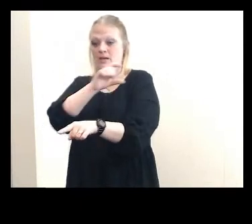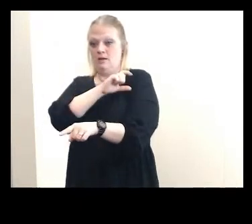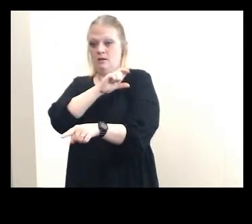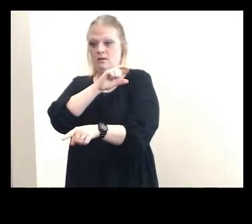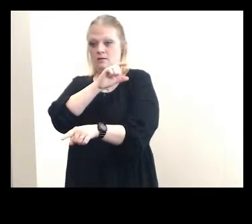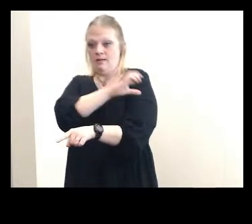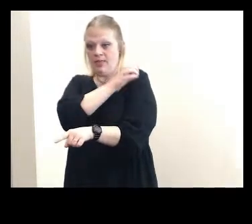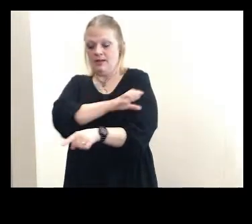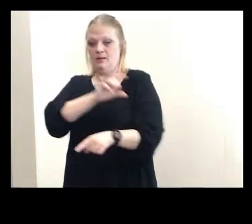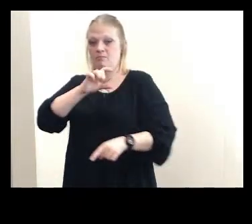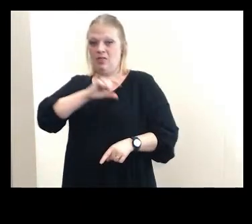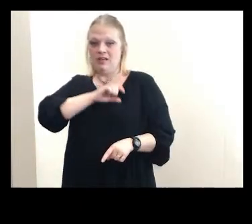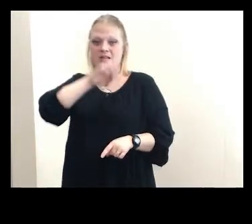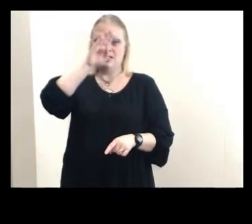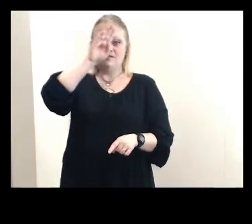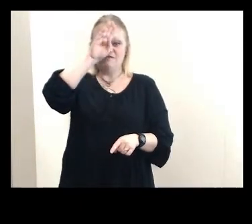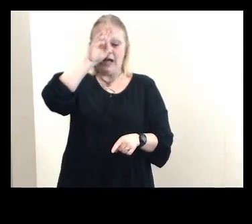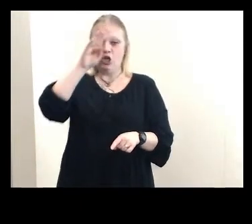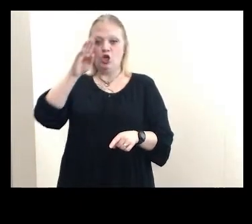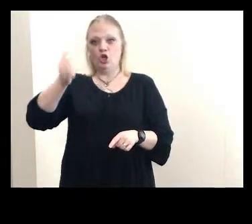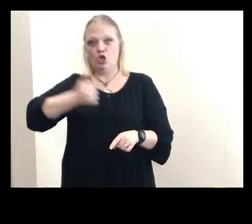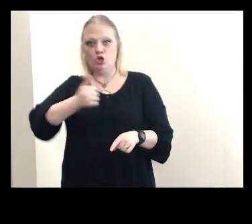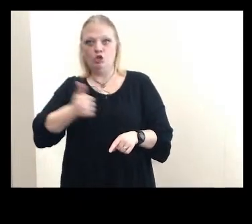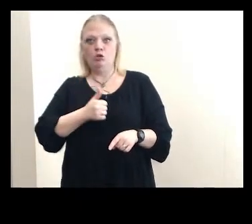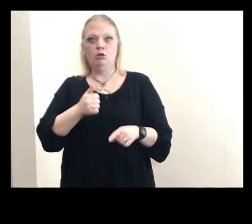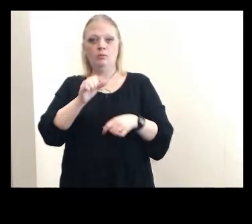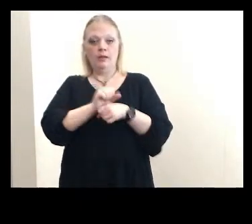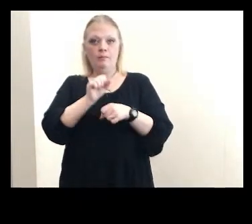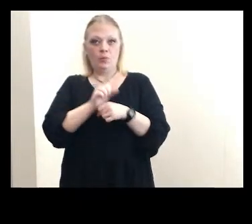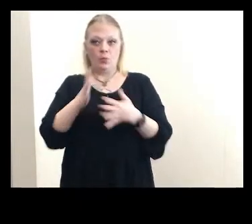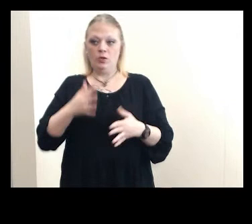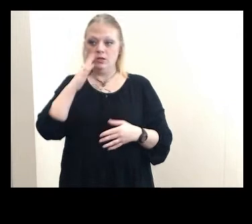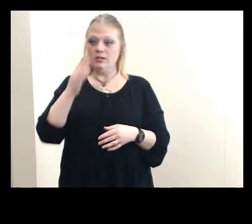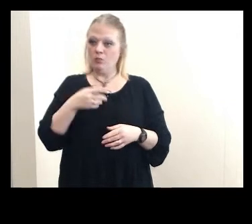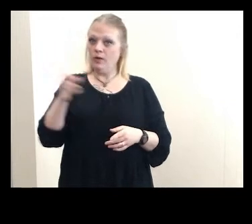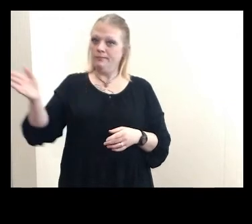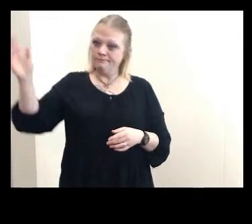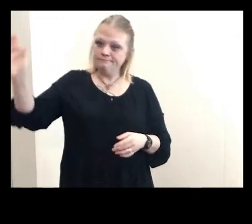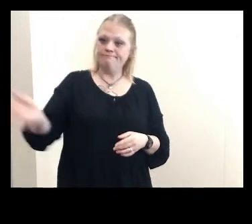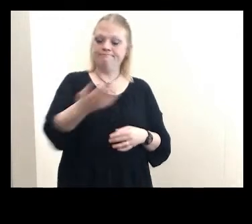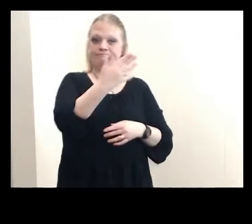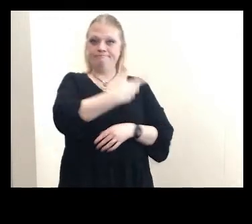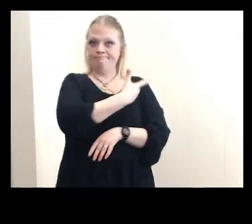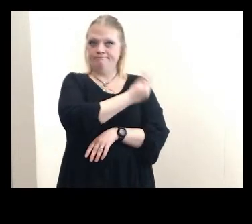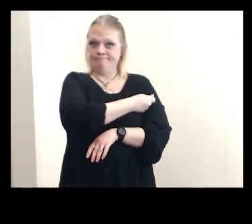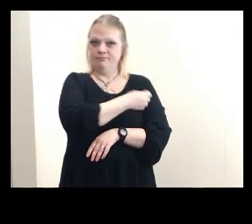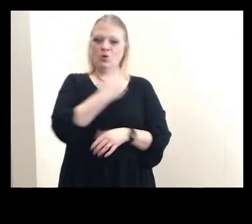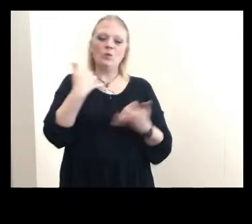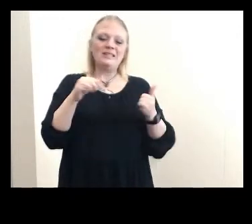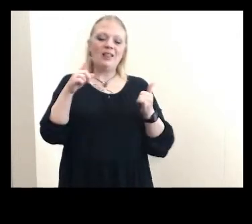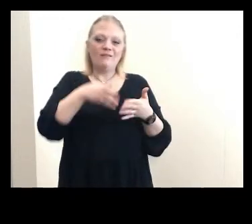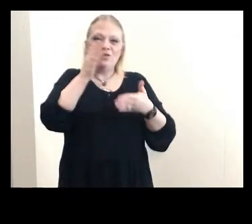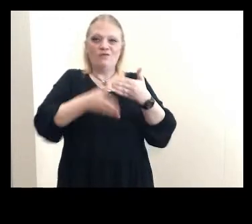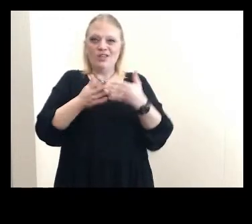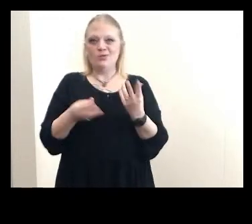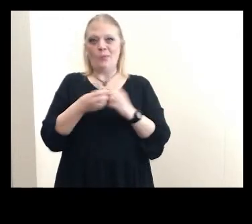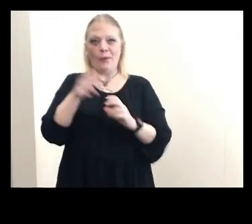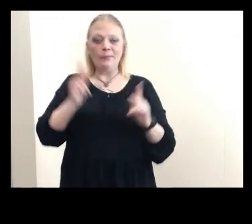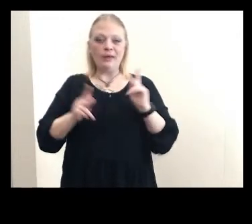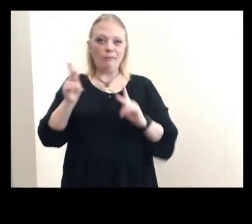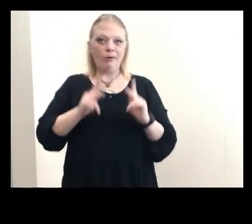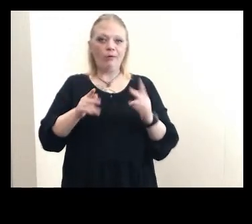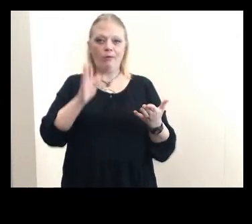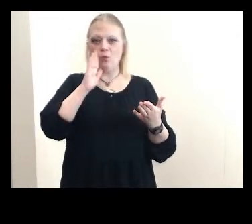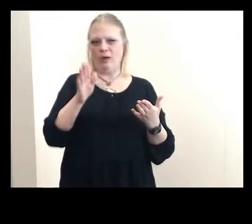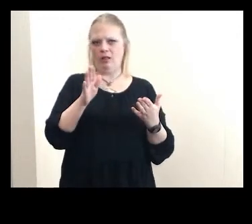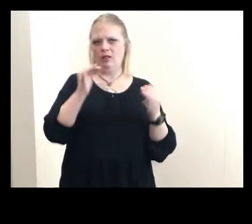fire, related entities, as well as transit employees, and got them doses. We're still going to have to finish off more people, we believe. We're going to do